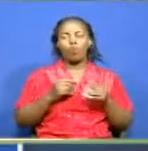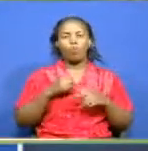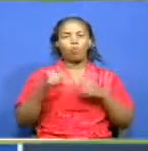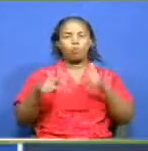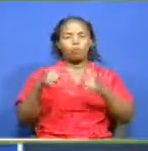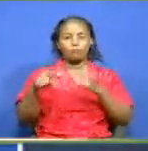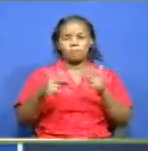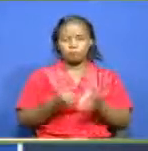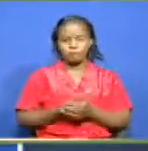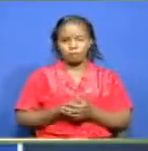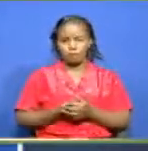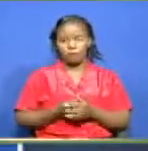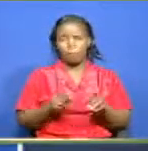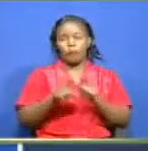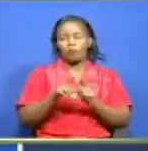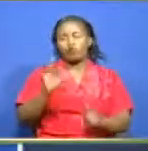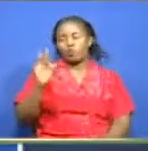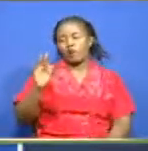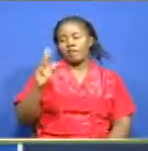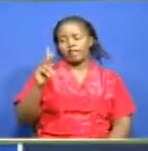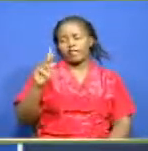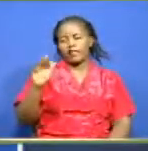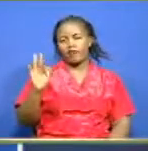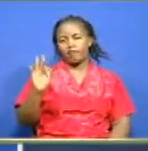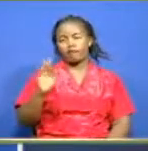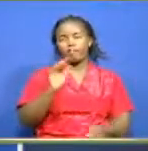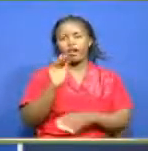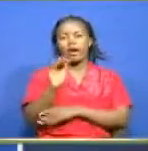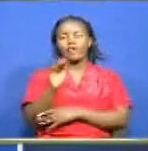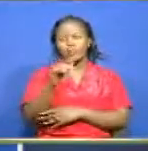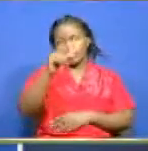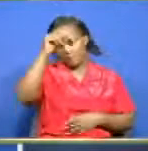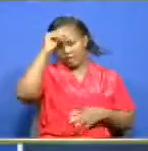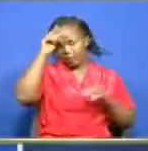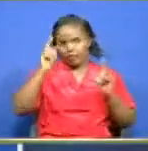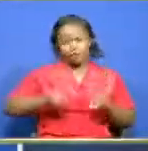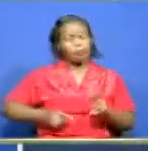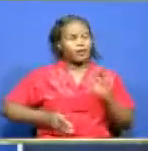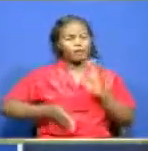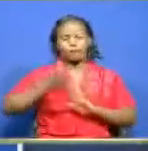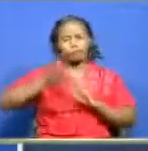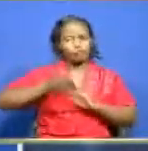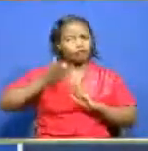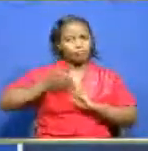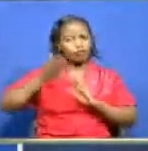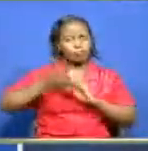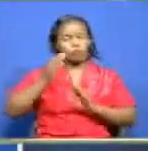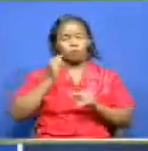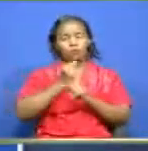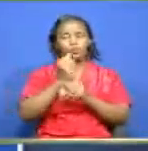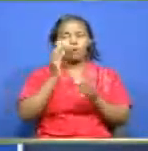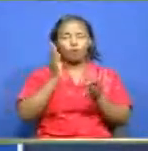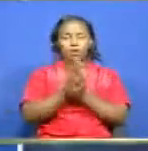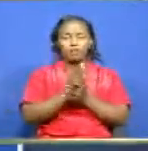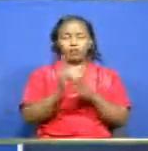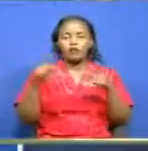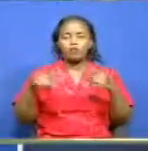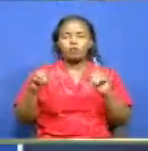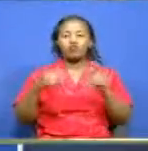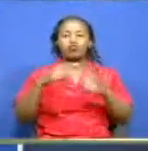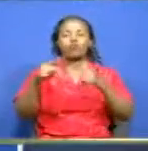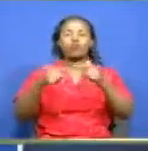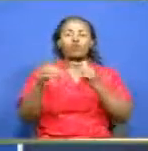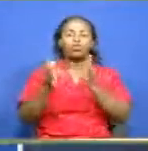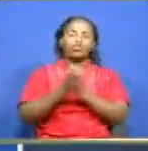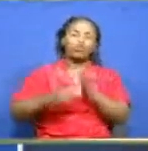However, FKF has asked the government to speed up the process of okaying the resumption of the top flight, insisting they will make sure all measures